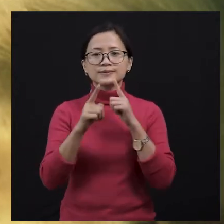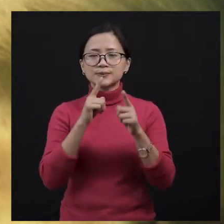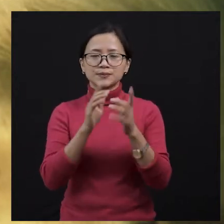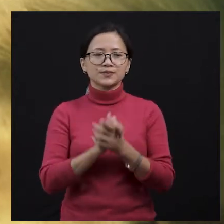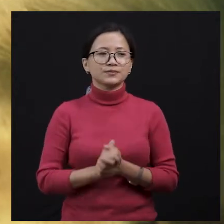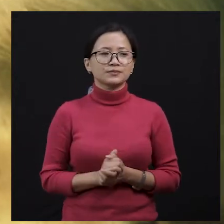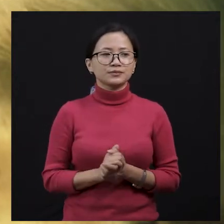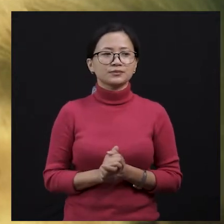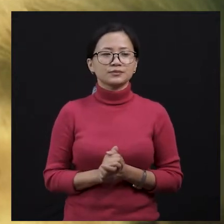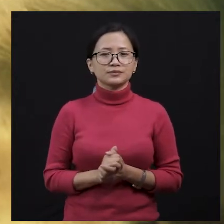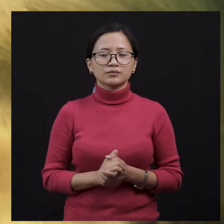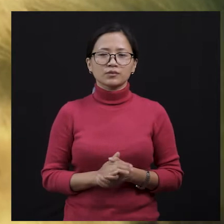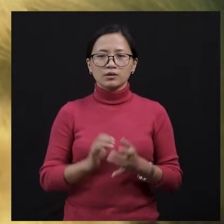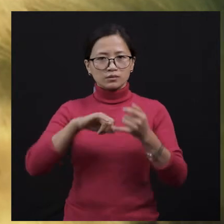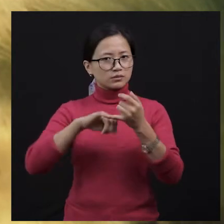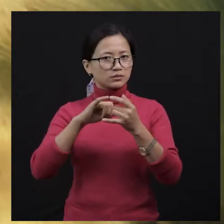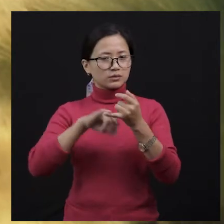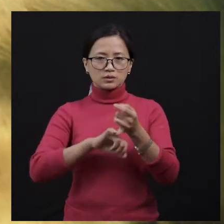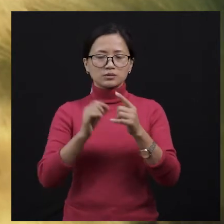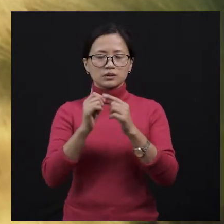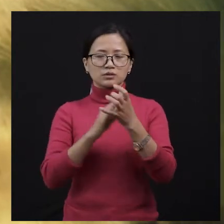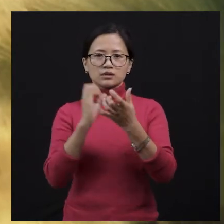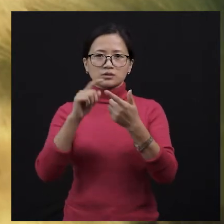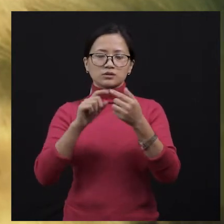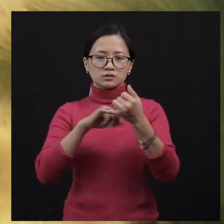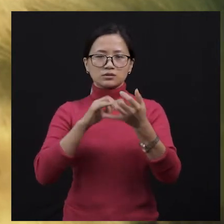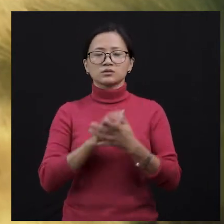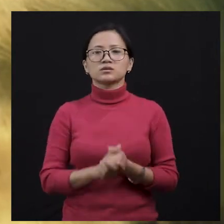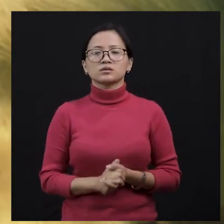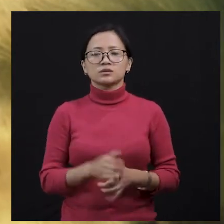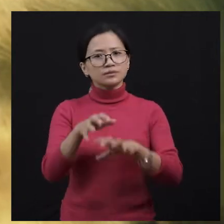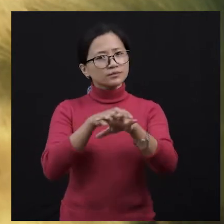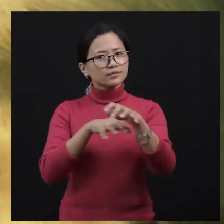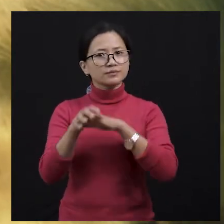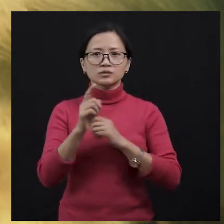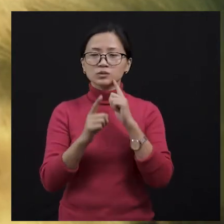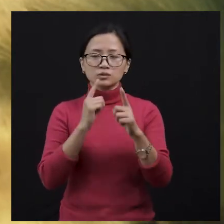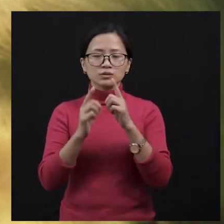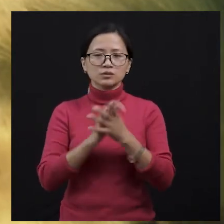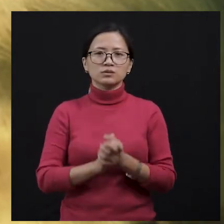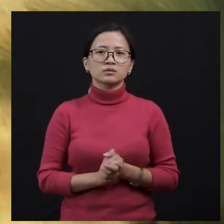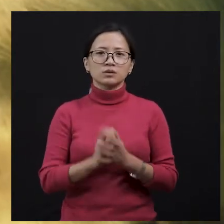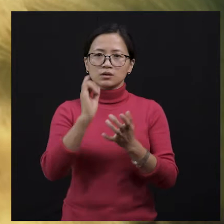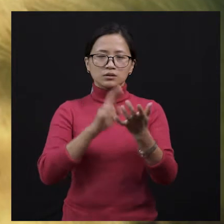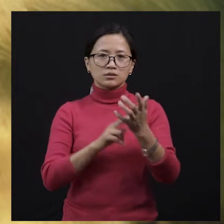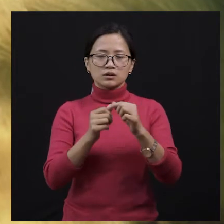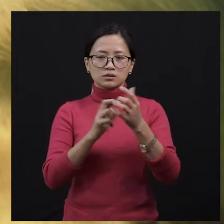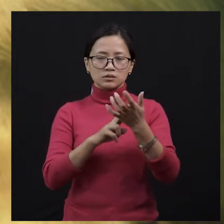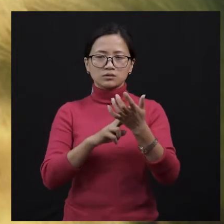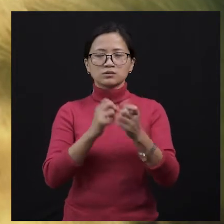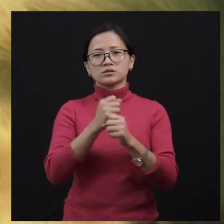discuss is about this species, about this animal. Now in Tanki National